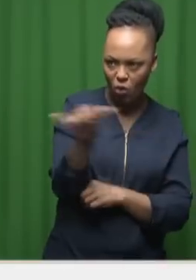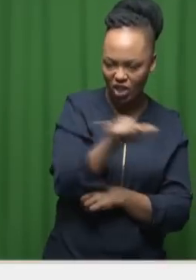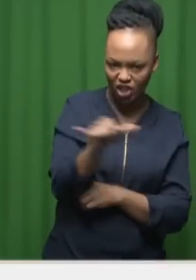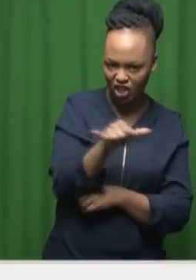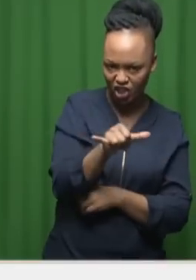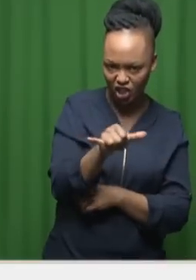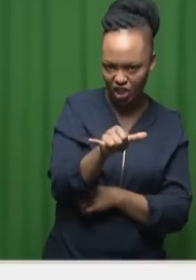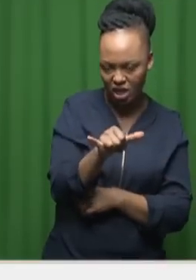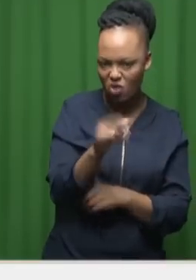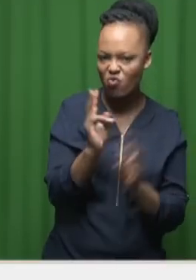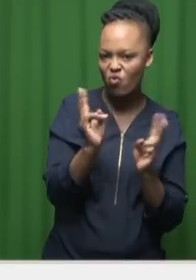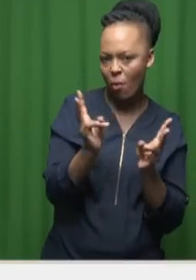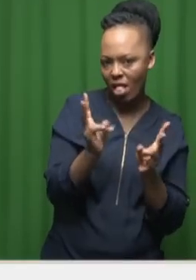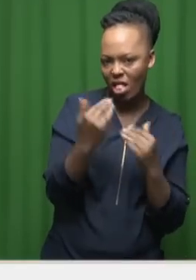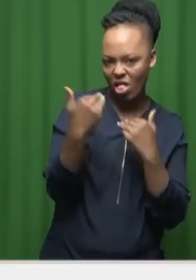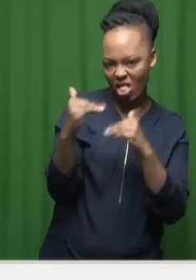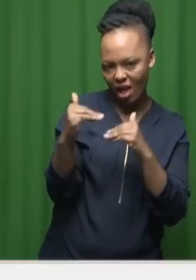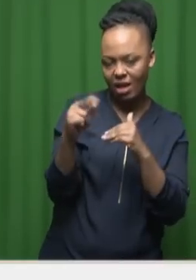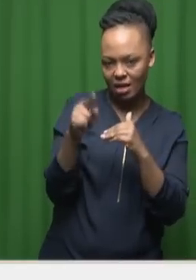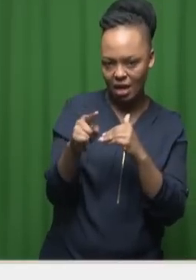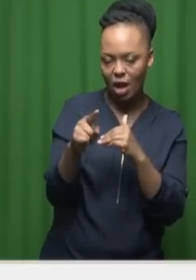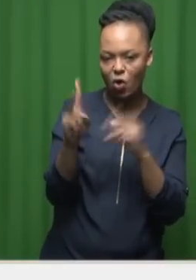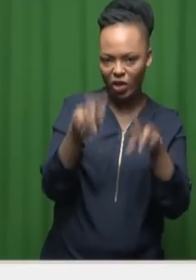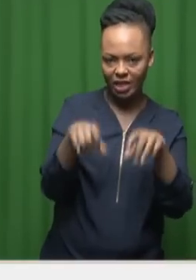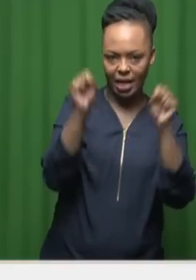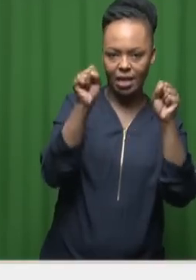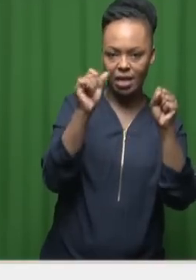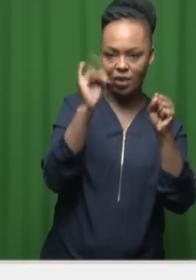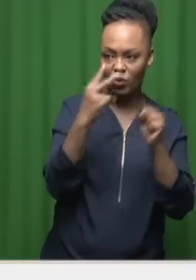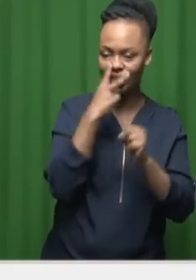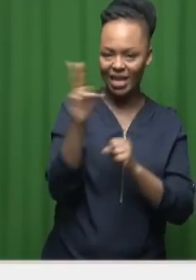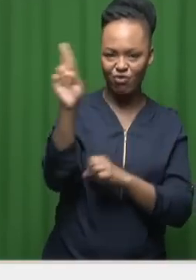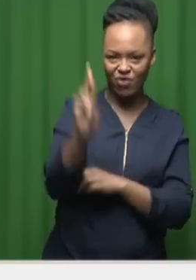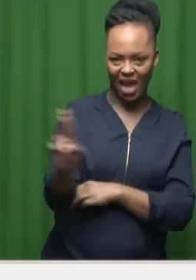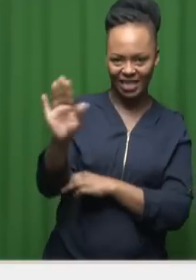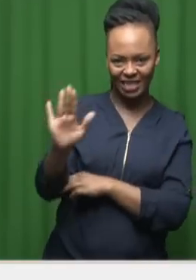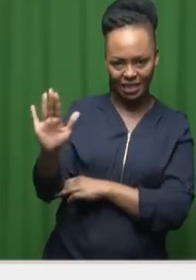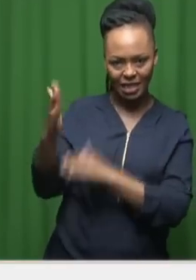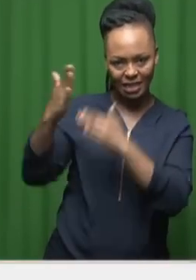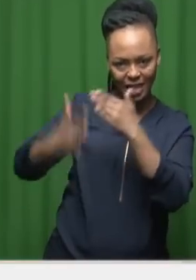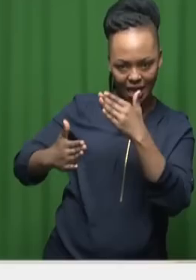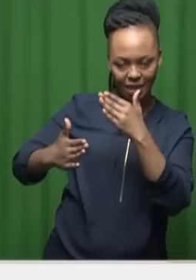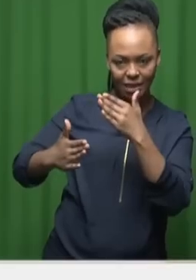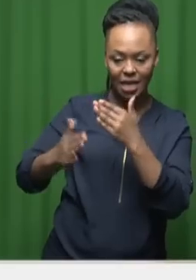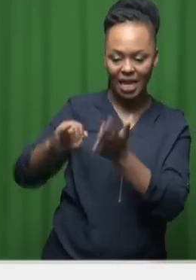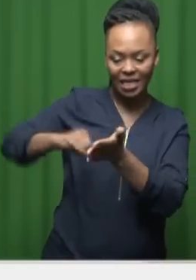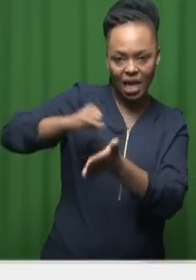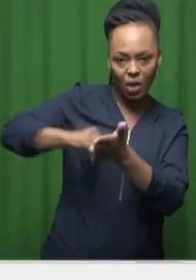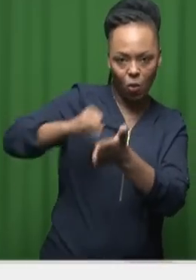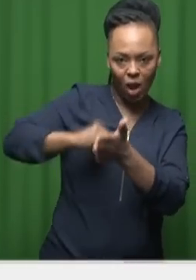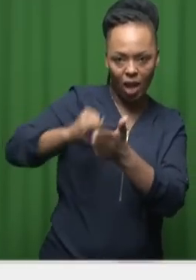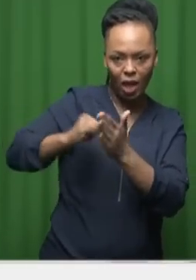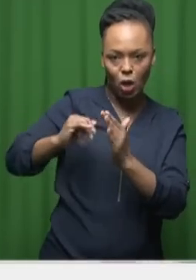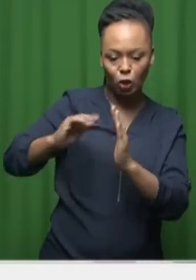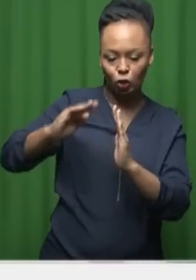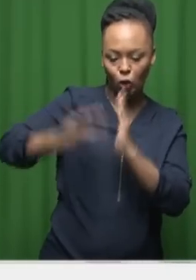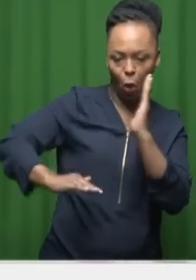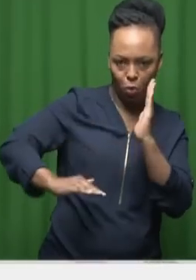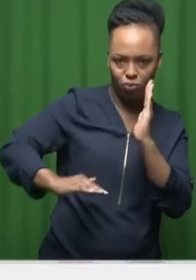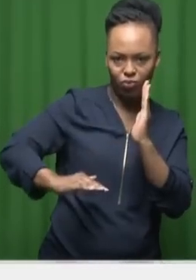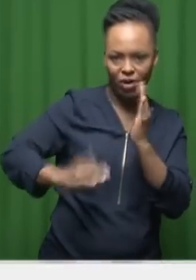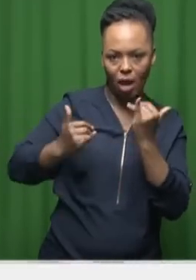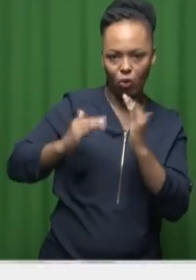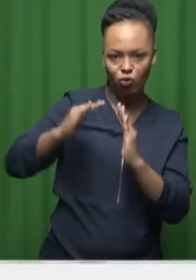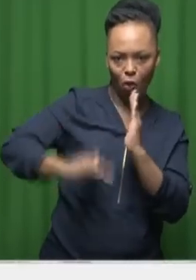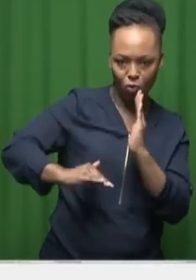Maximum load shedding. So if you look on the right there, in January it actually dropped as low as 39. So